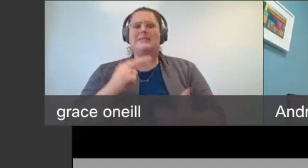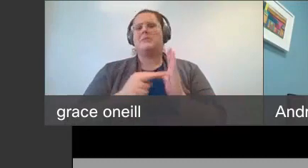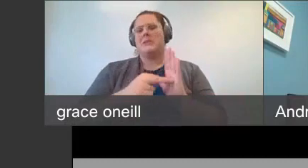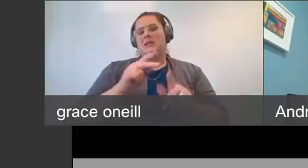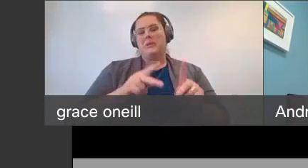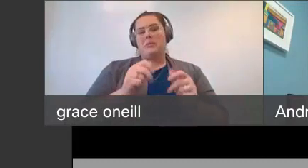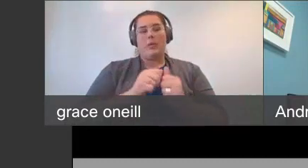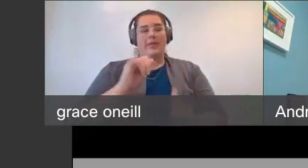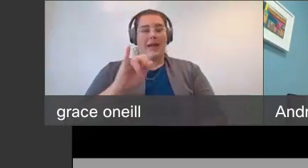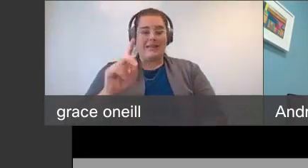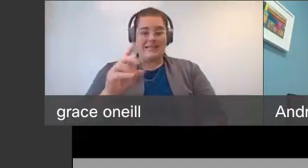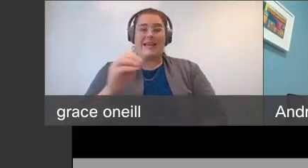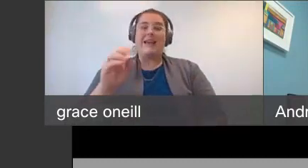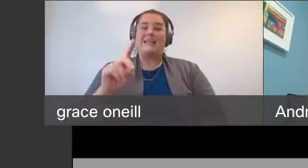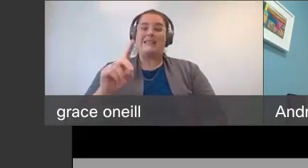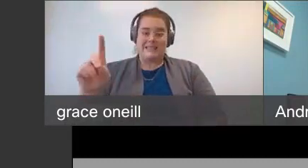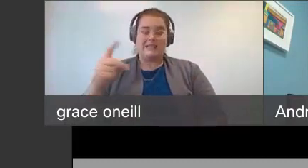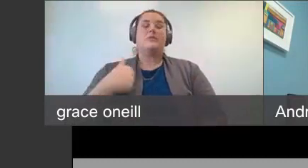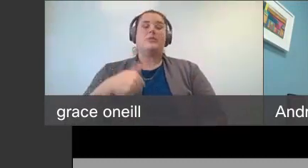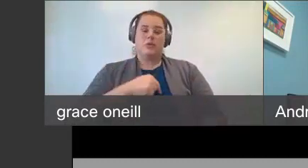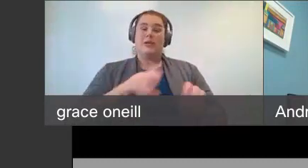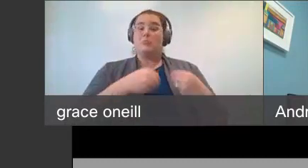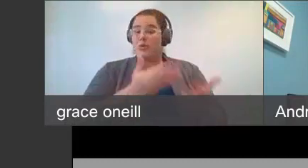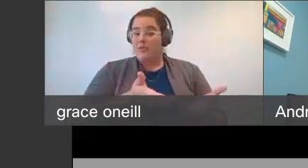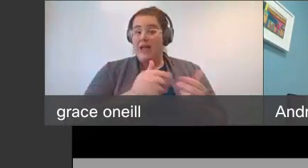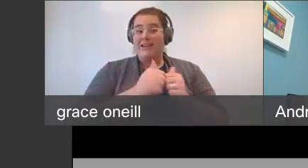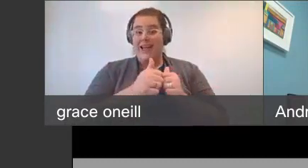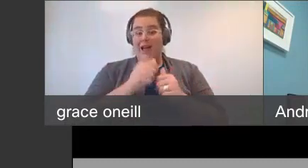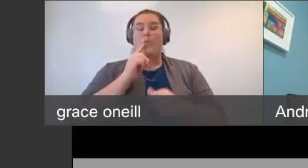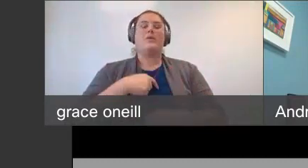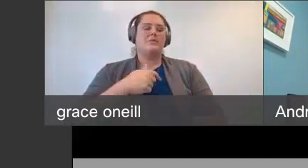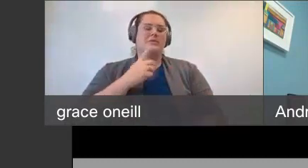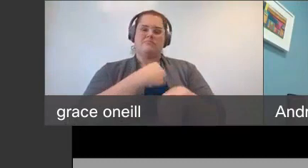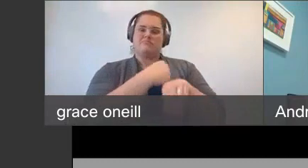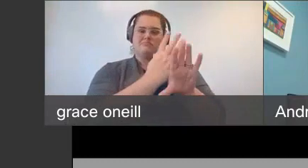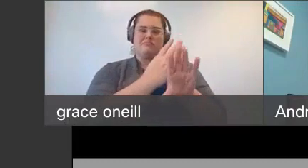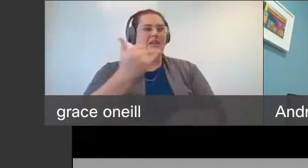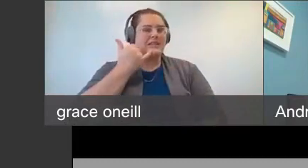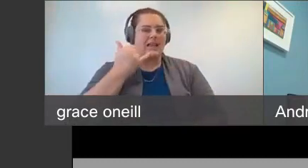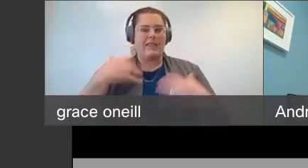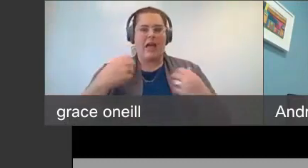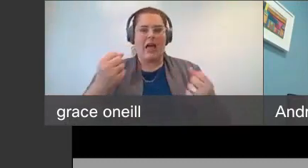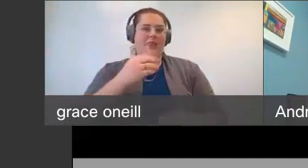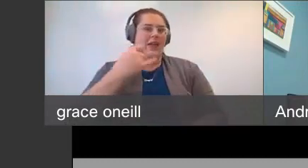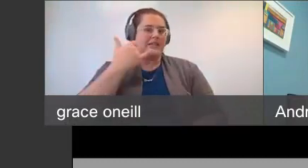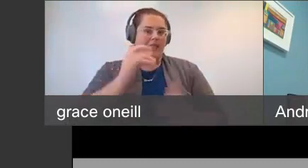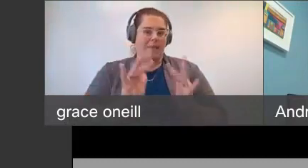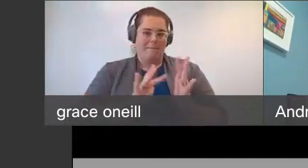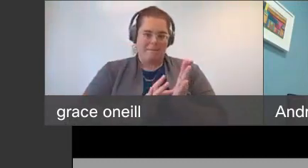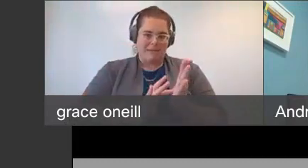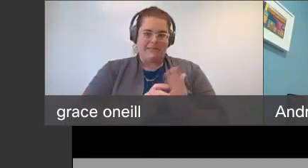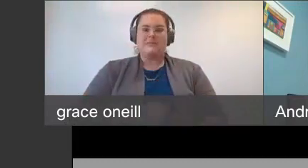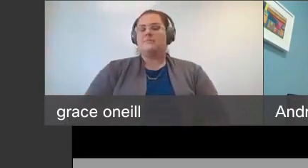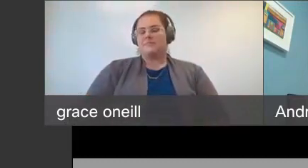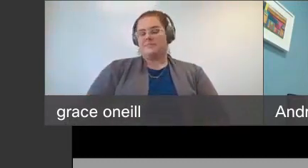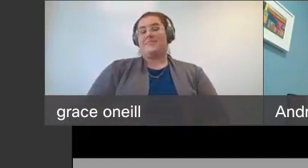serve. We deliver that care using telehealth and telemedicine. DDS has been wonderful to work with and